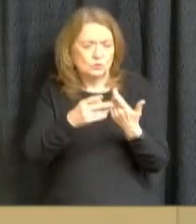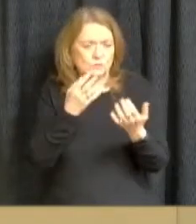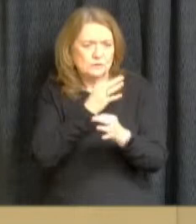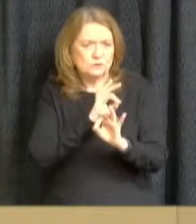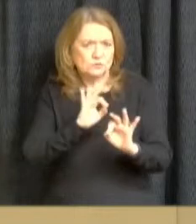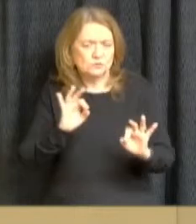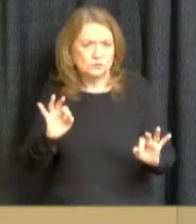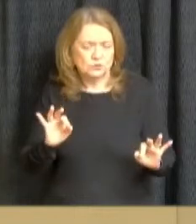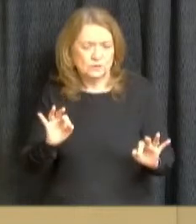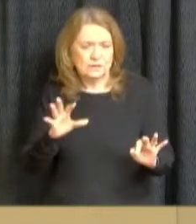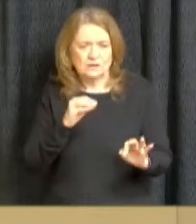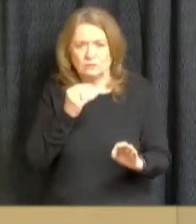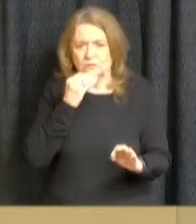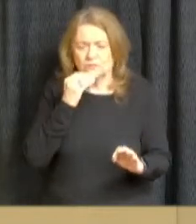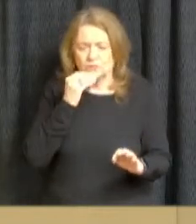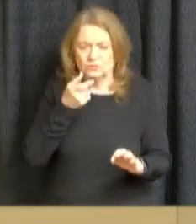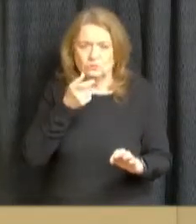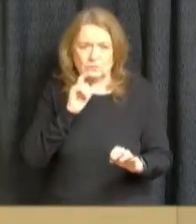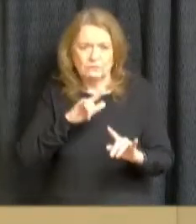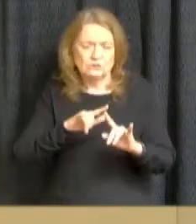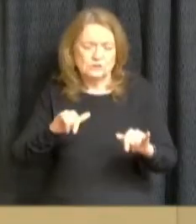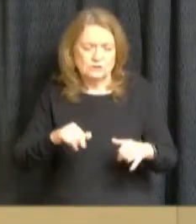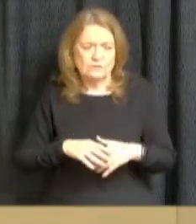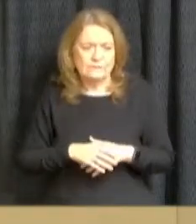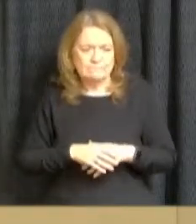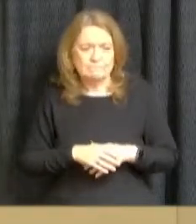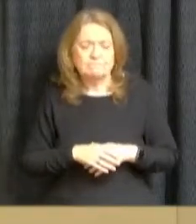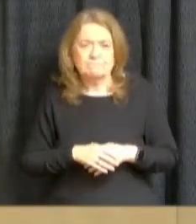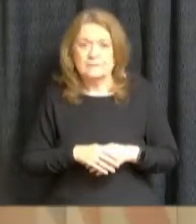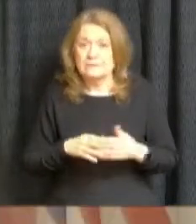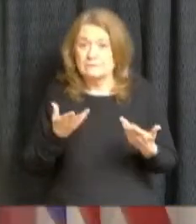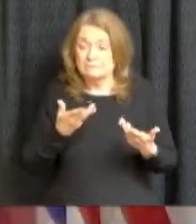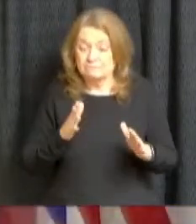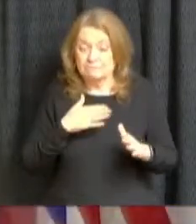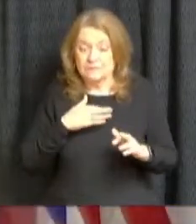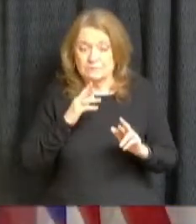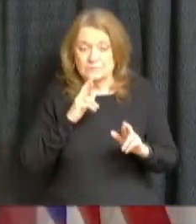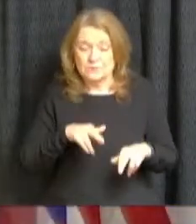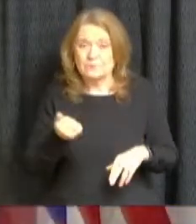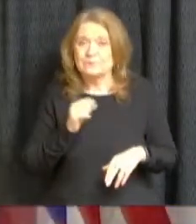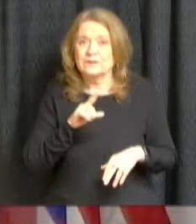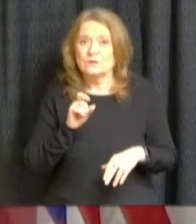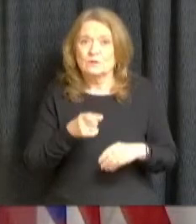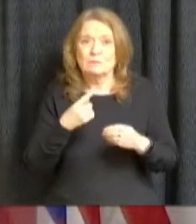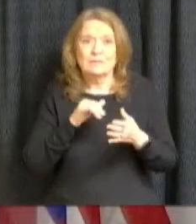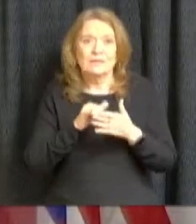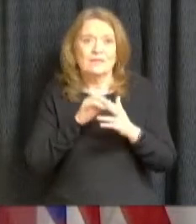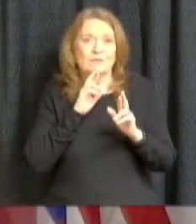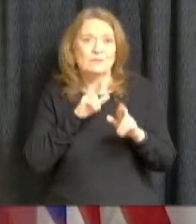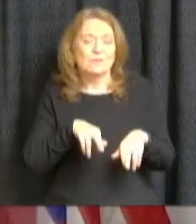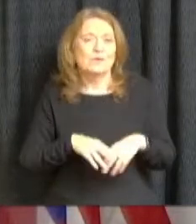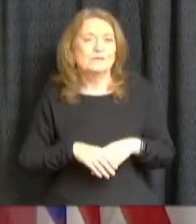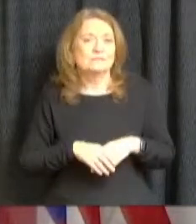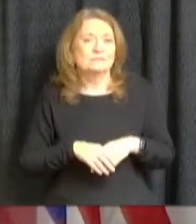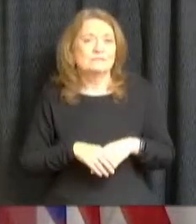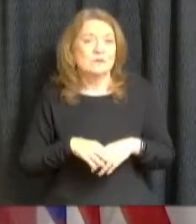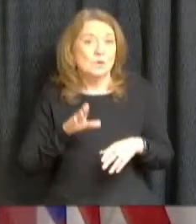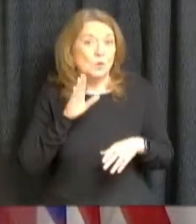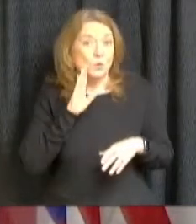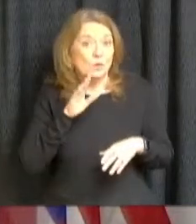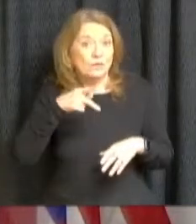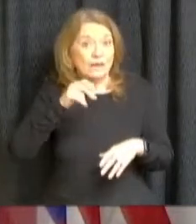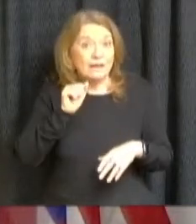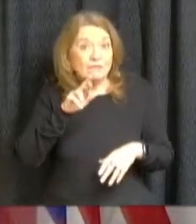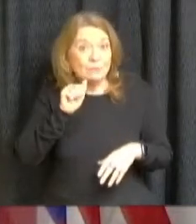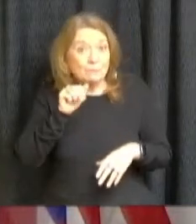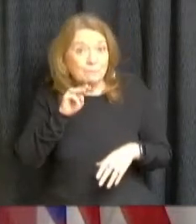light food and beverages, and we hope to see you there. That concludes my report. Thank you. Any questions about that report? Will there be paramedics standing